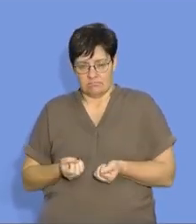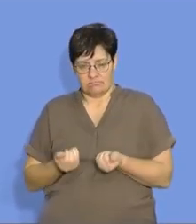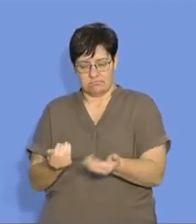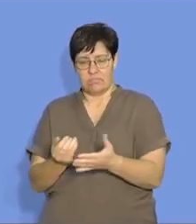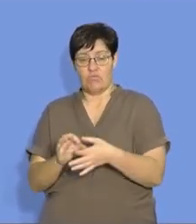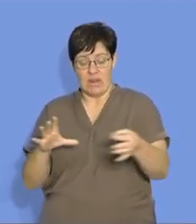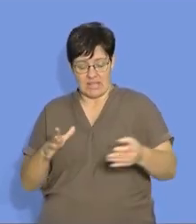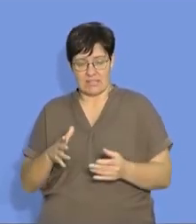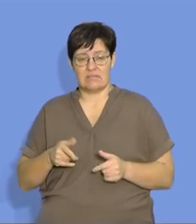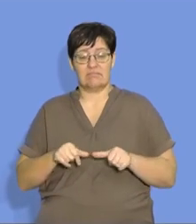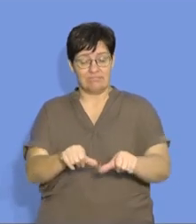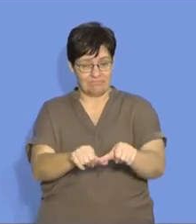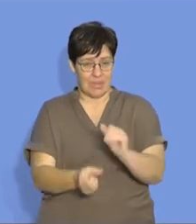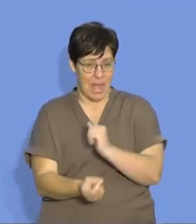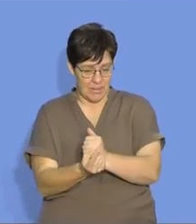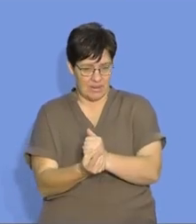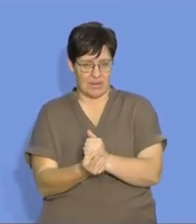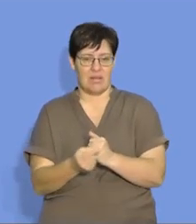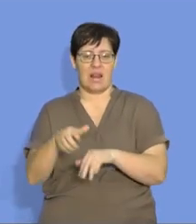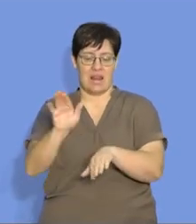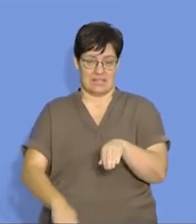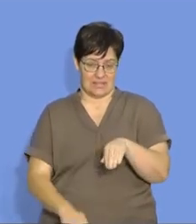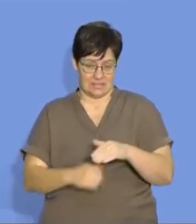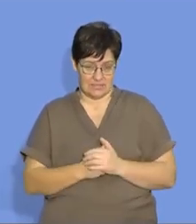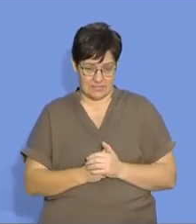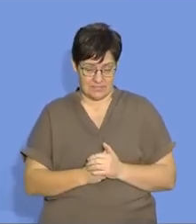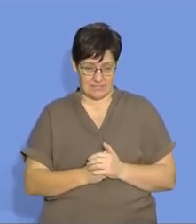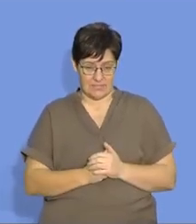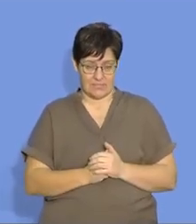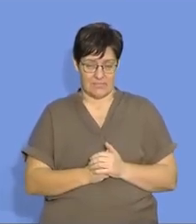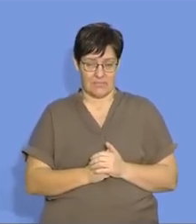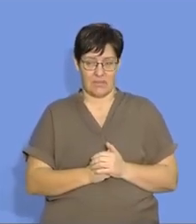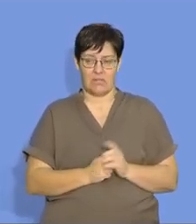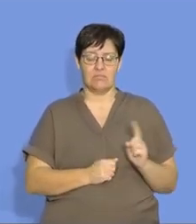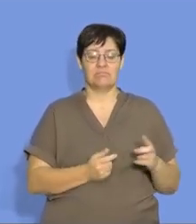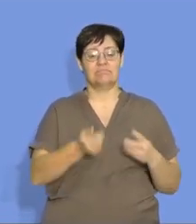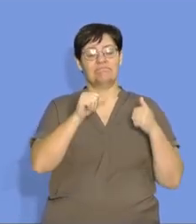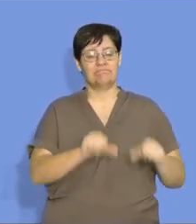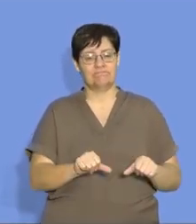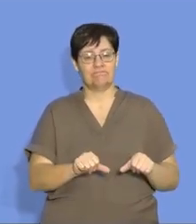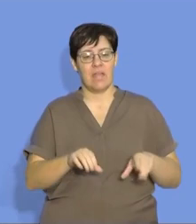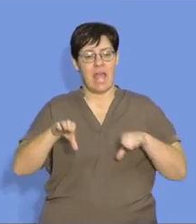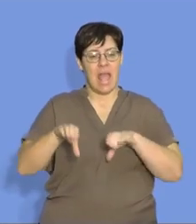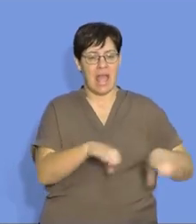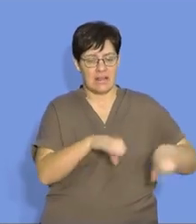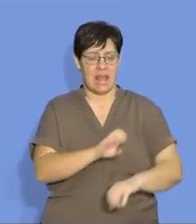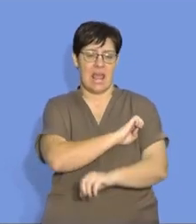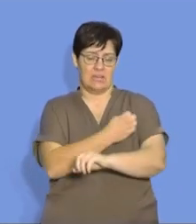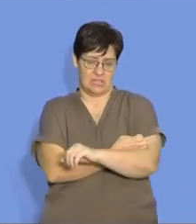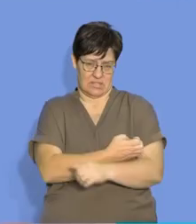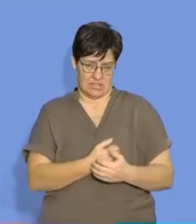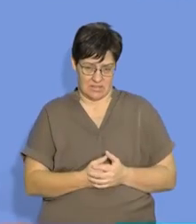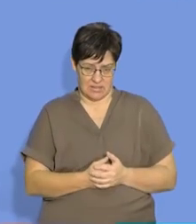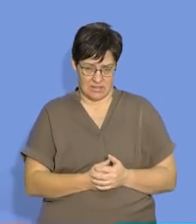these reactions. On the next slide, I will just quickly talk about activation energy.